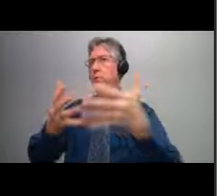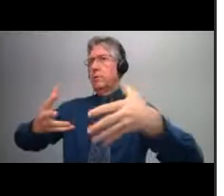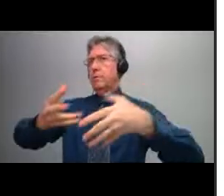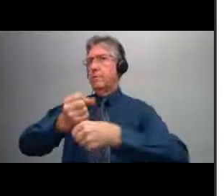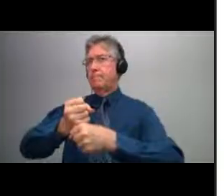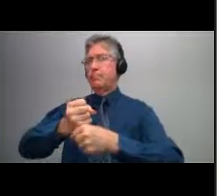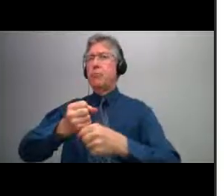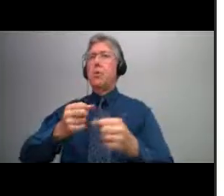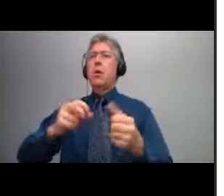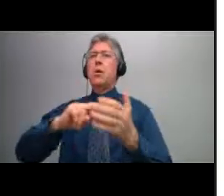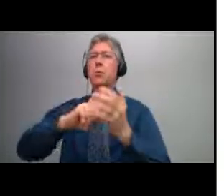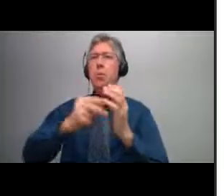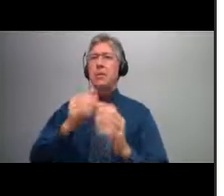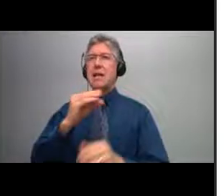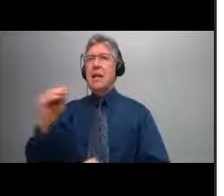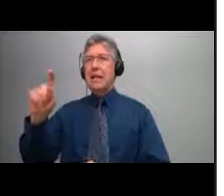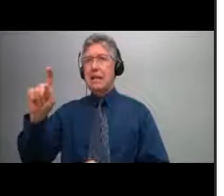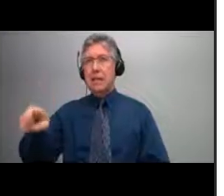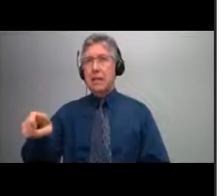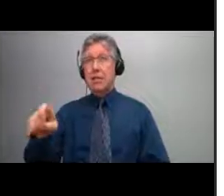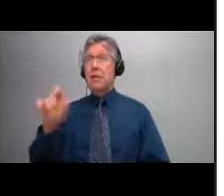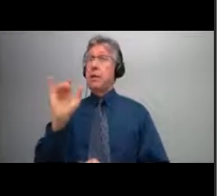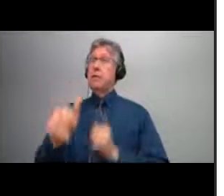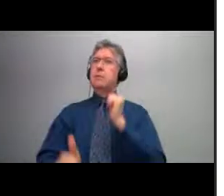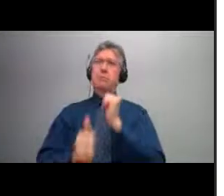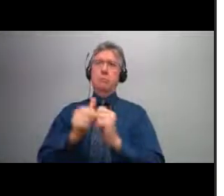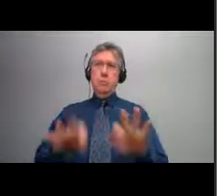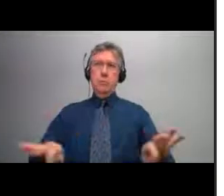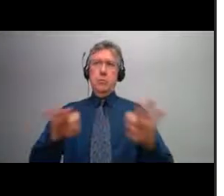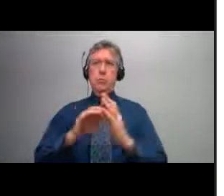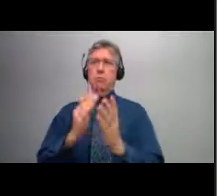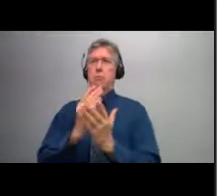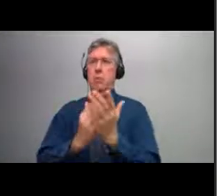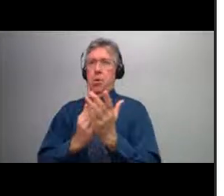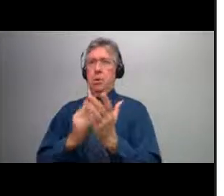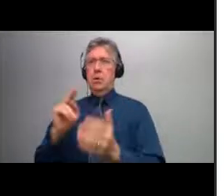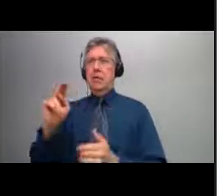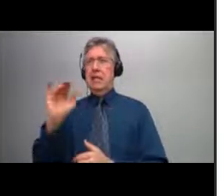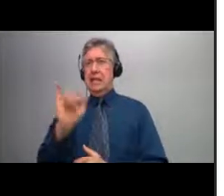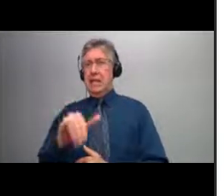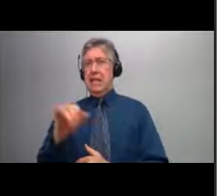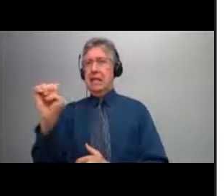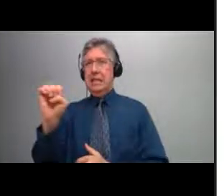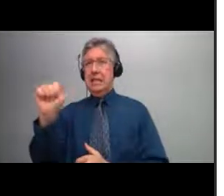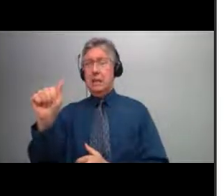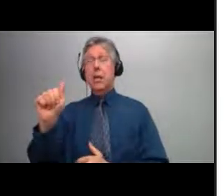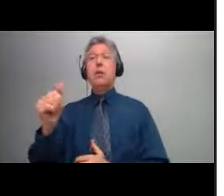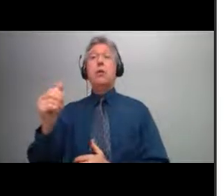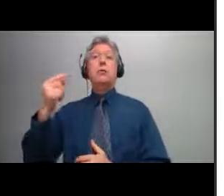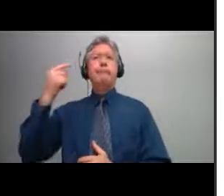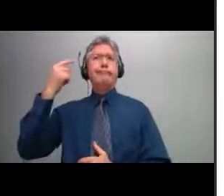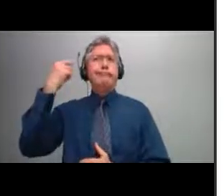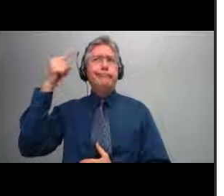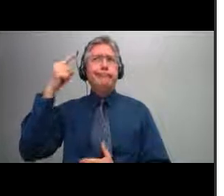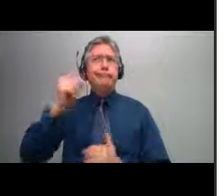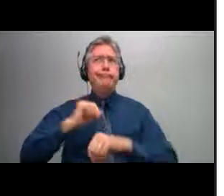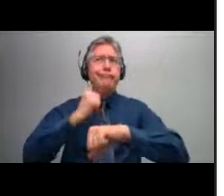and need is the most important section of the EA as it establishes the reason why the project is being proposed. This project will